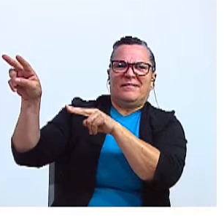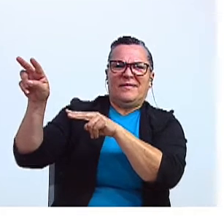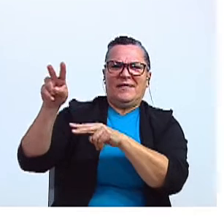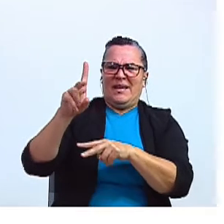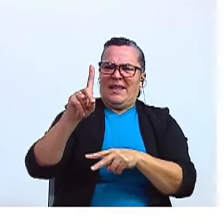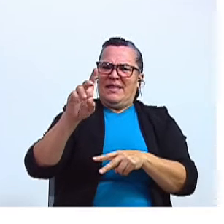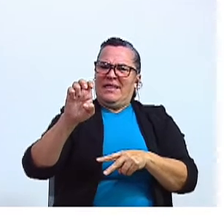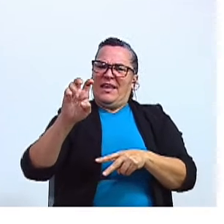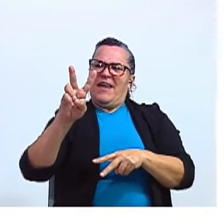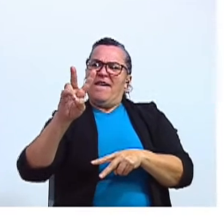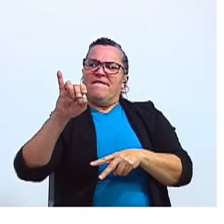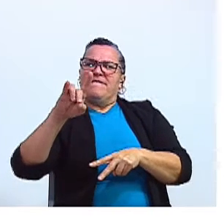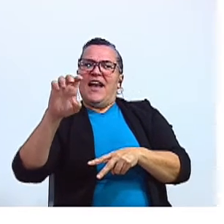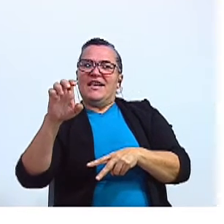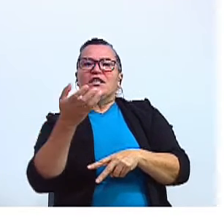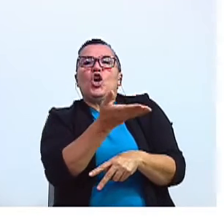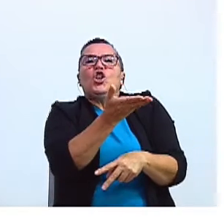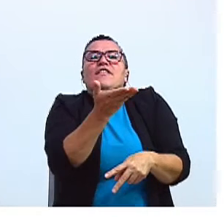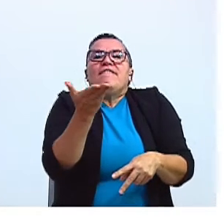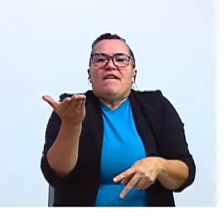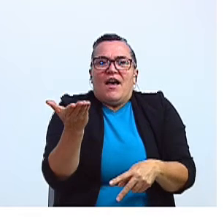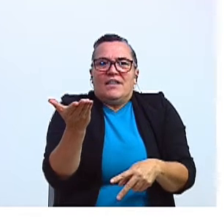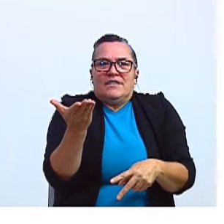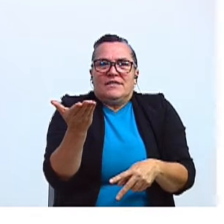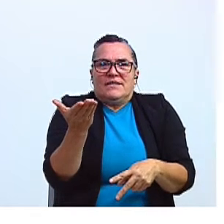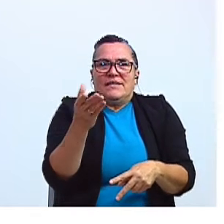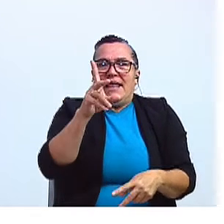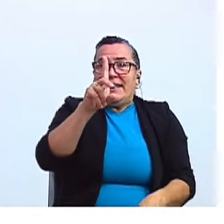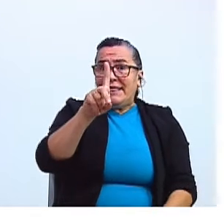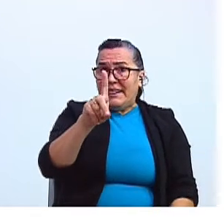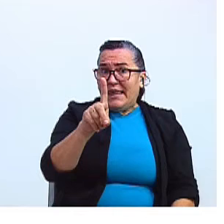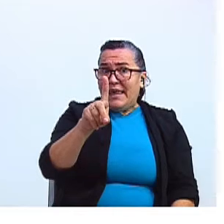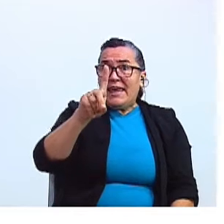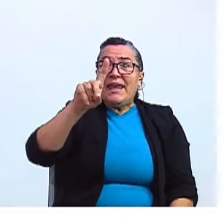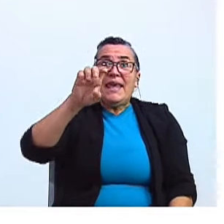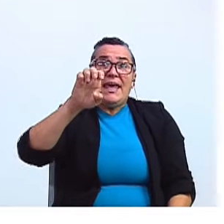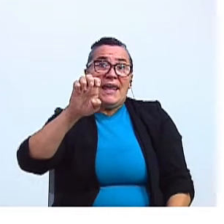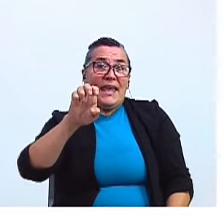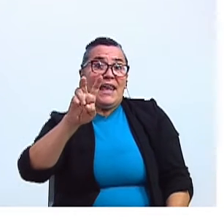Device. Device. I'm going to spell this word.